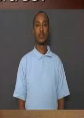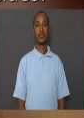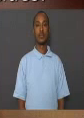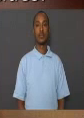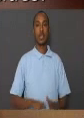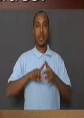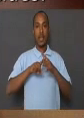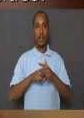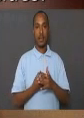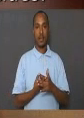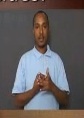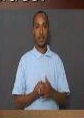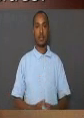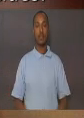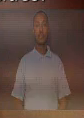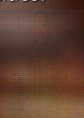Begin.